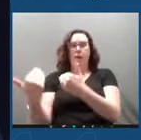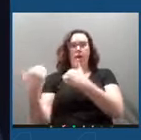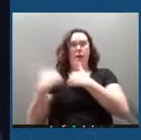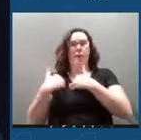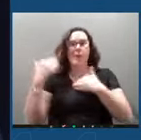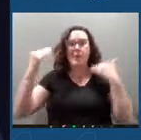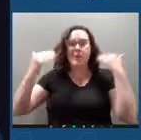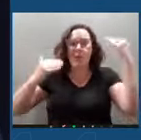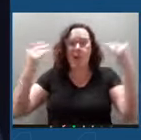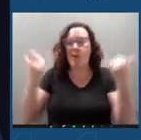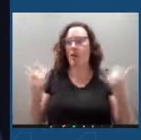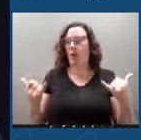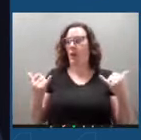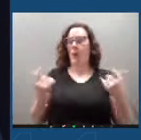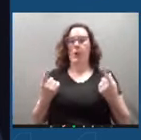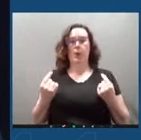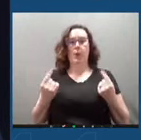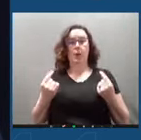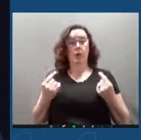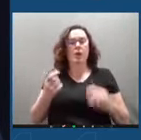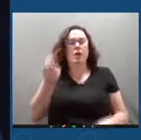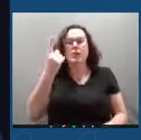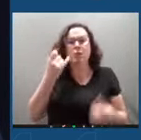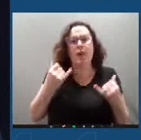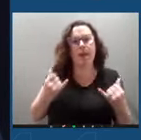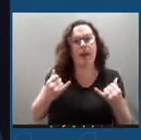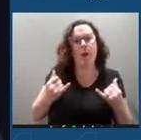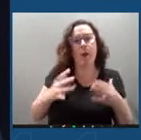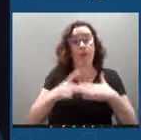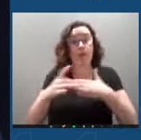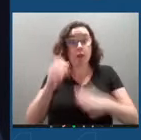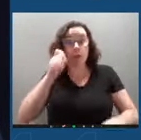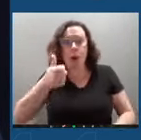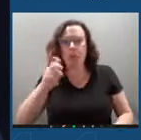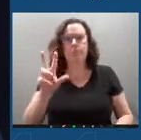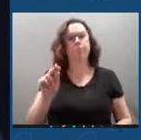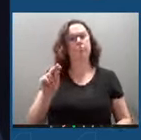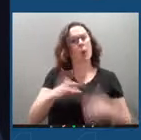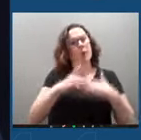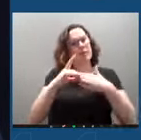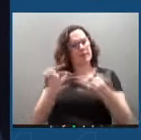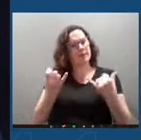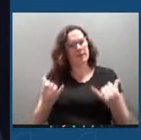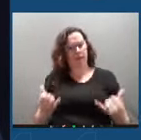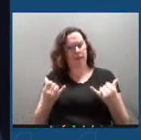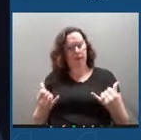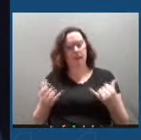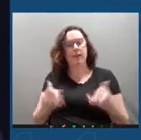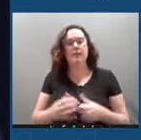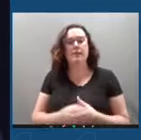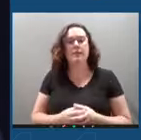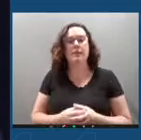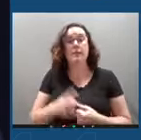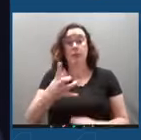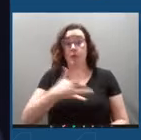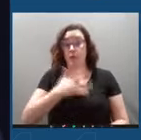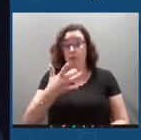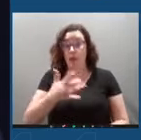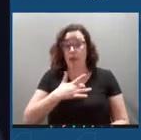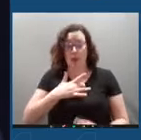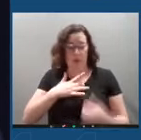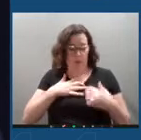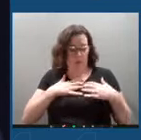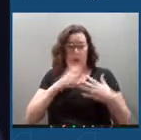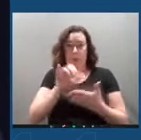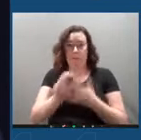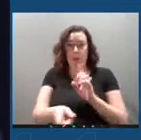adulthood. And even now, you're not leaders of tomorrow, you're leaders of today. And when you feel the painful moment,